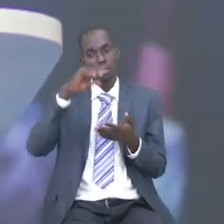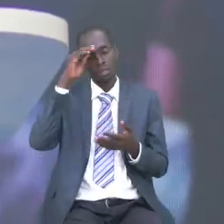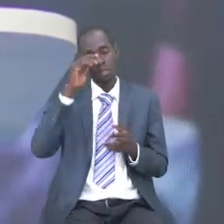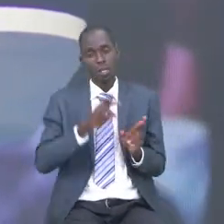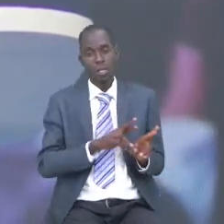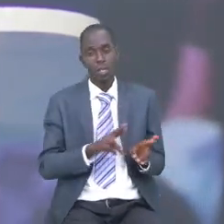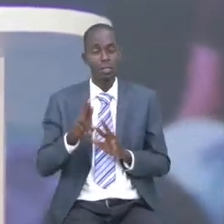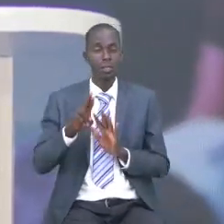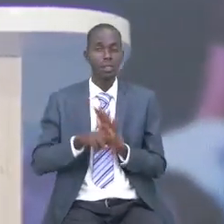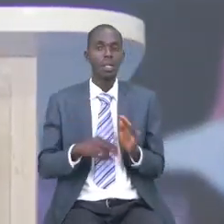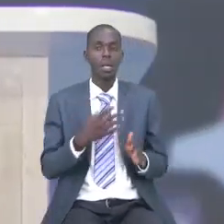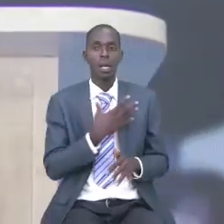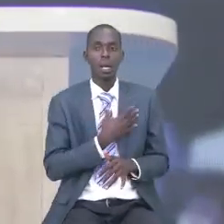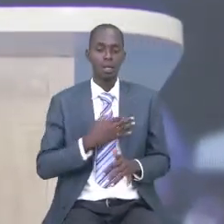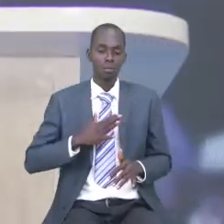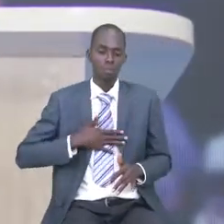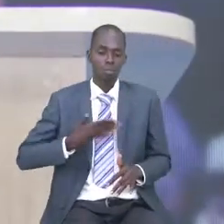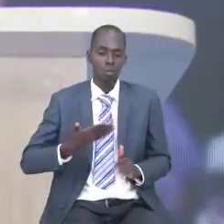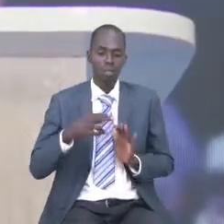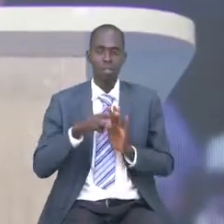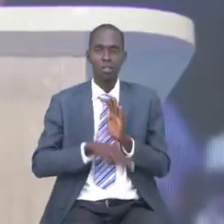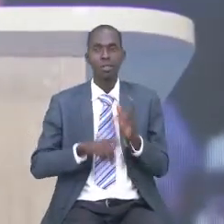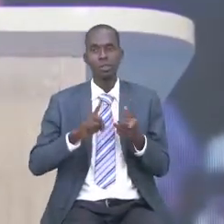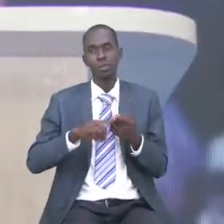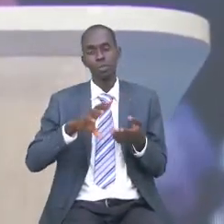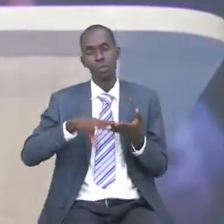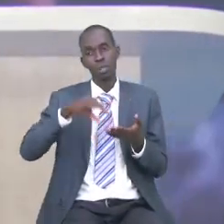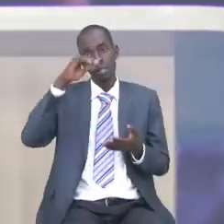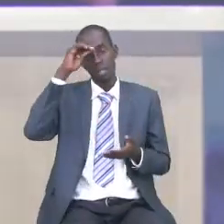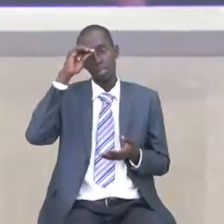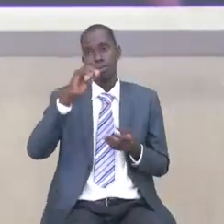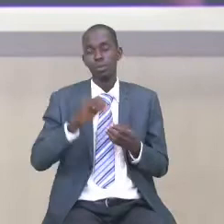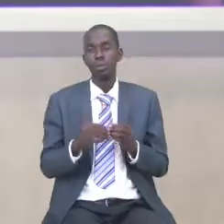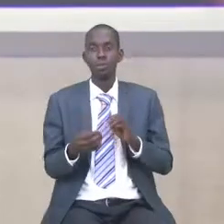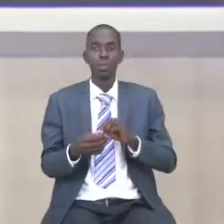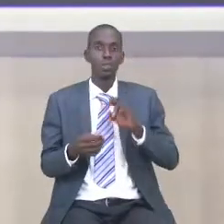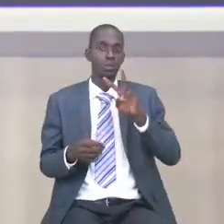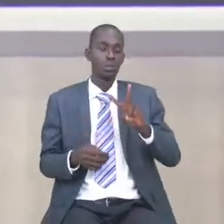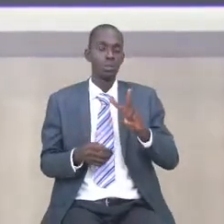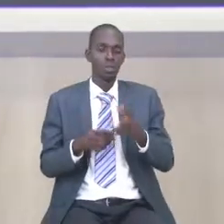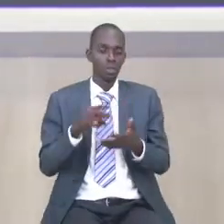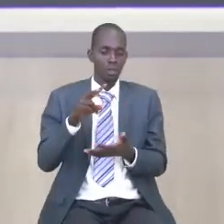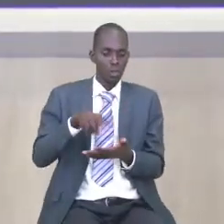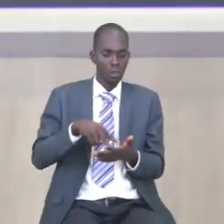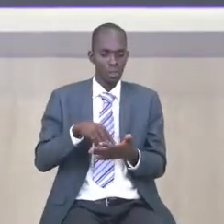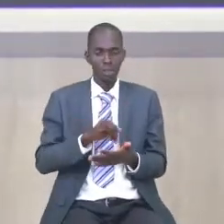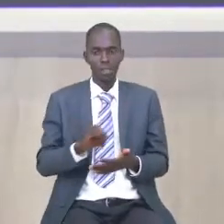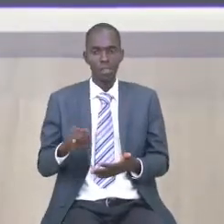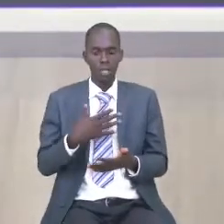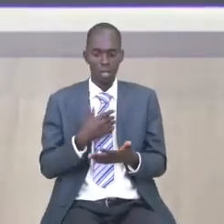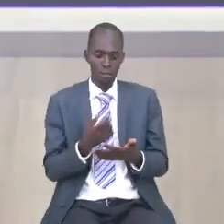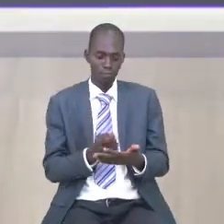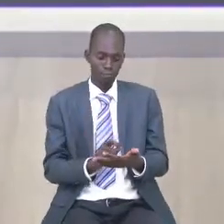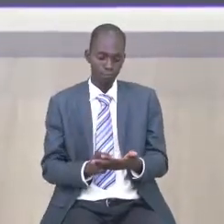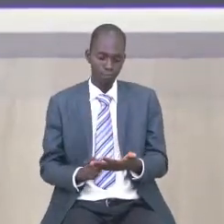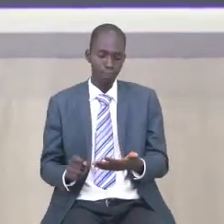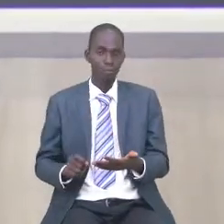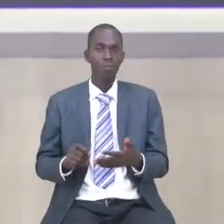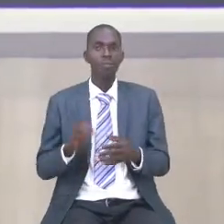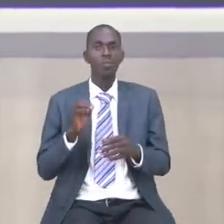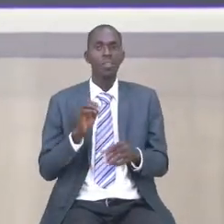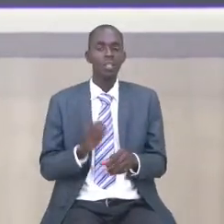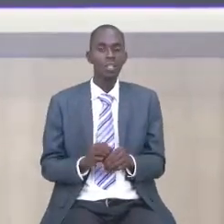readiness and willingness to learn. Number two, reading and writing in